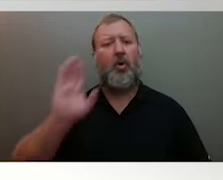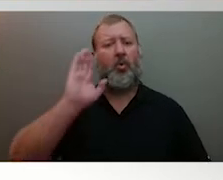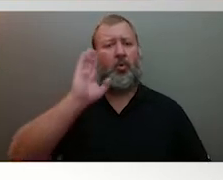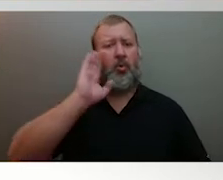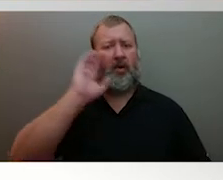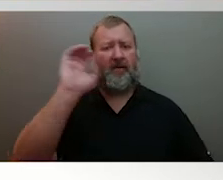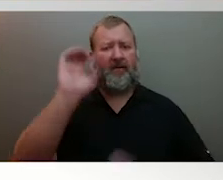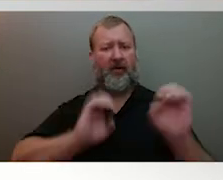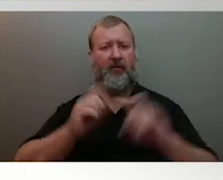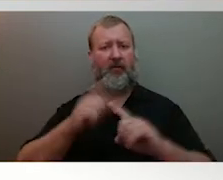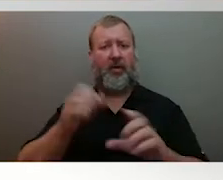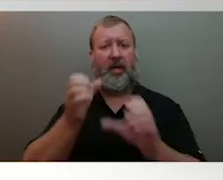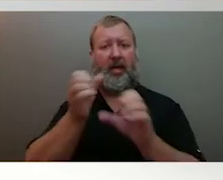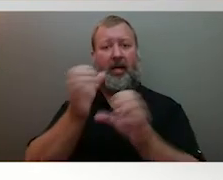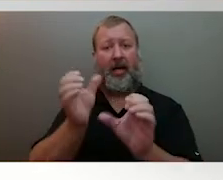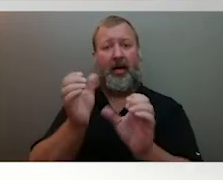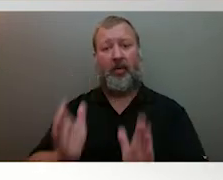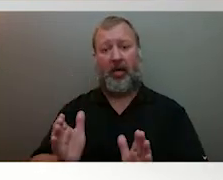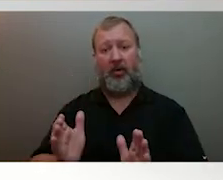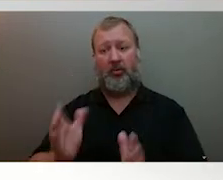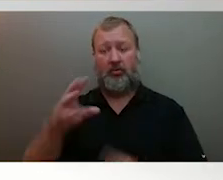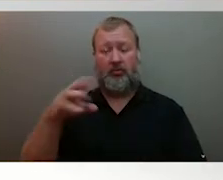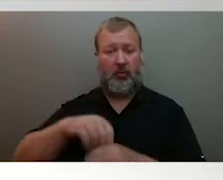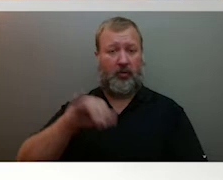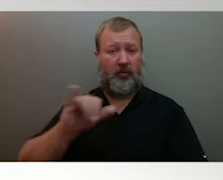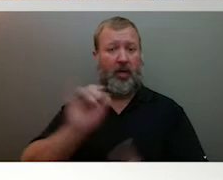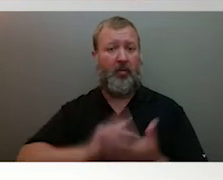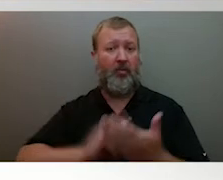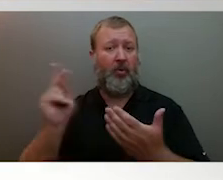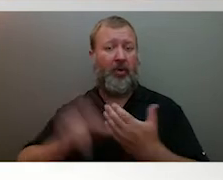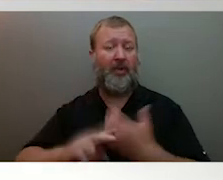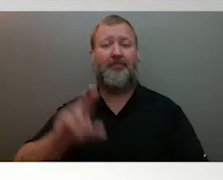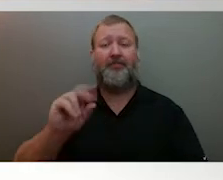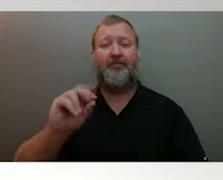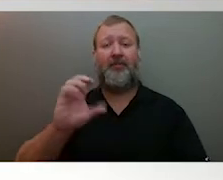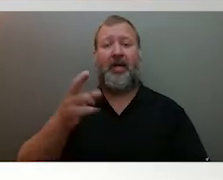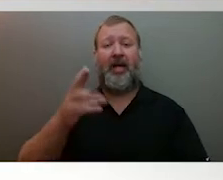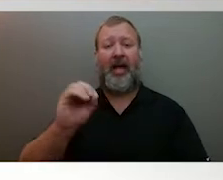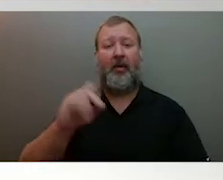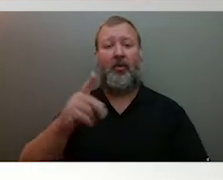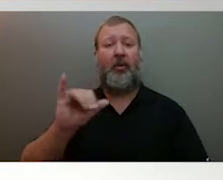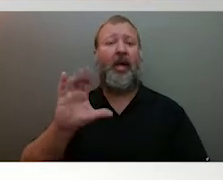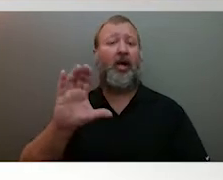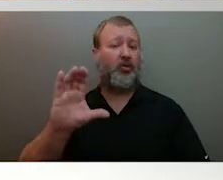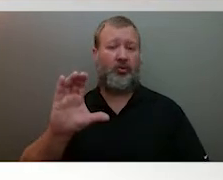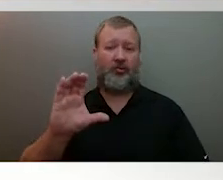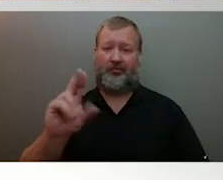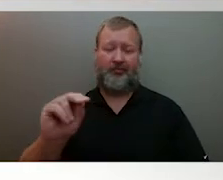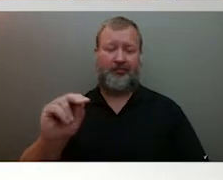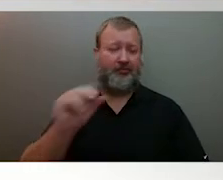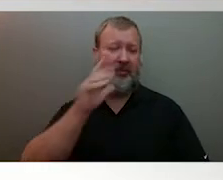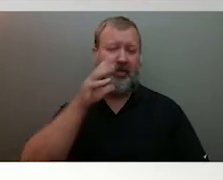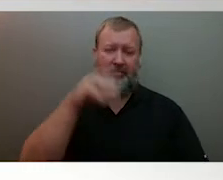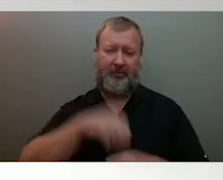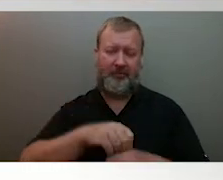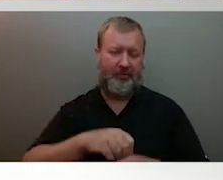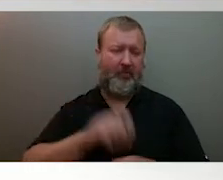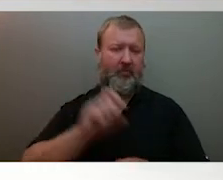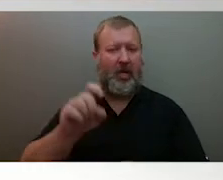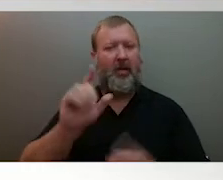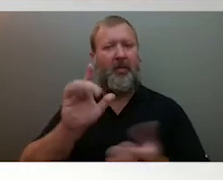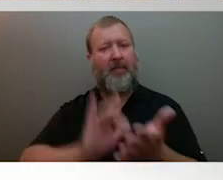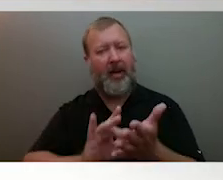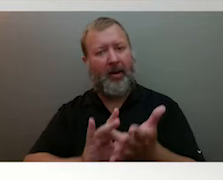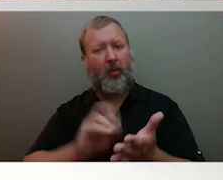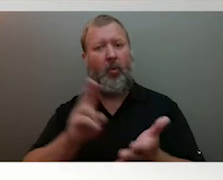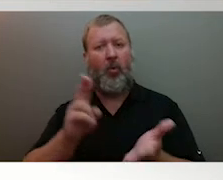determine eligibility for the hospital homebound program? No. The physician must be a medical doctor or an